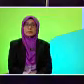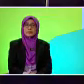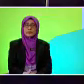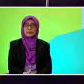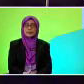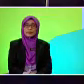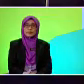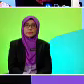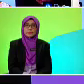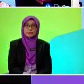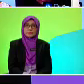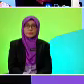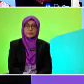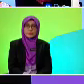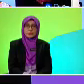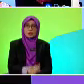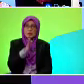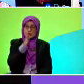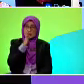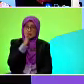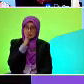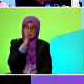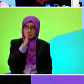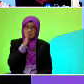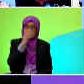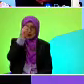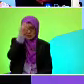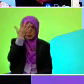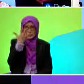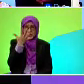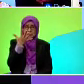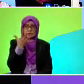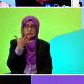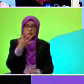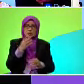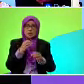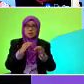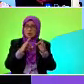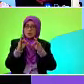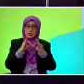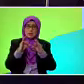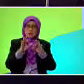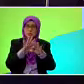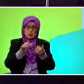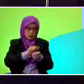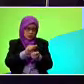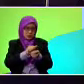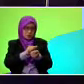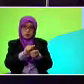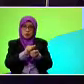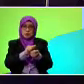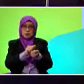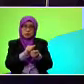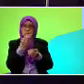Okay, so my mom always said if you don't wash your eggs before you use, it will cause salmonella. Yes, salmonella. Again,